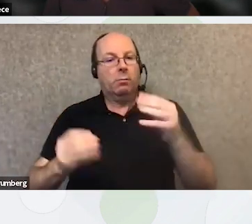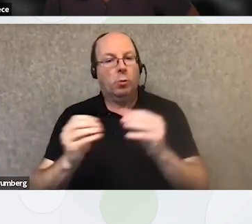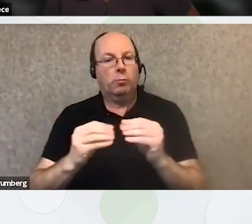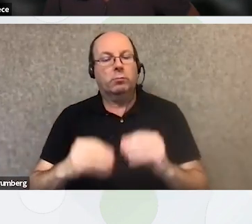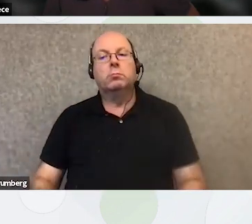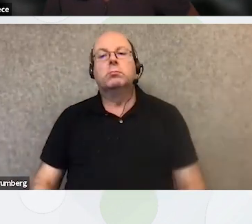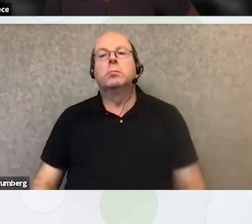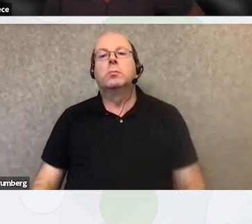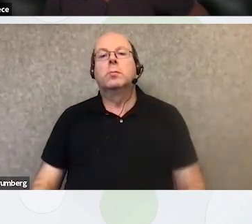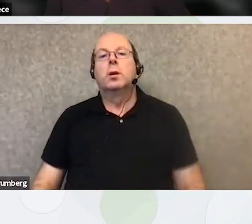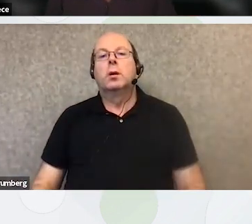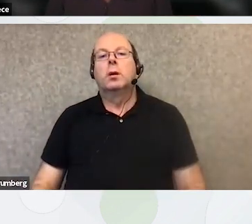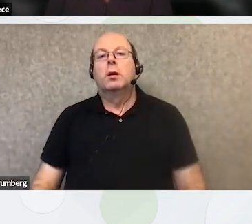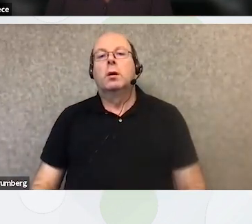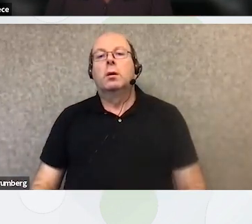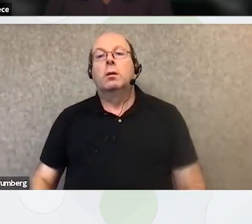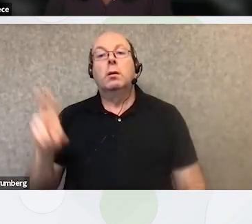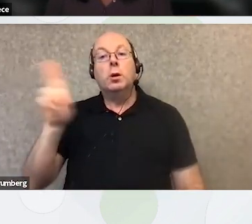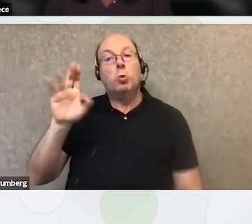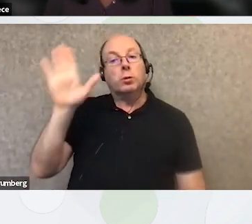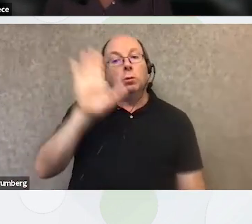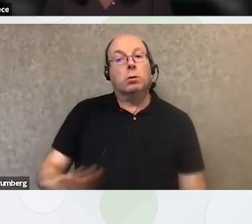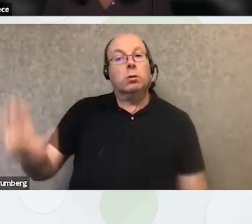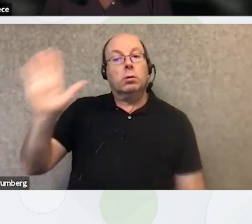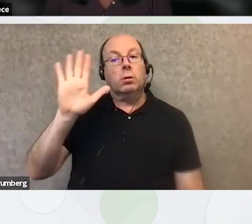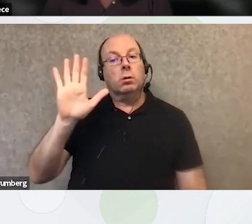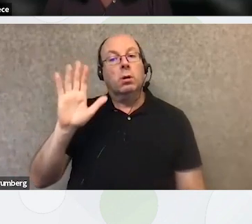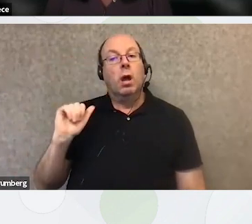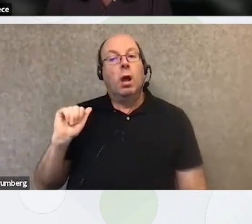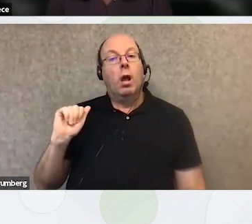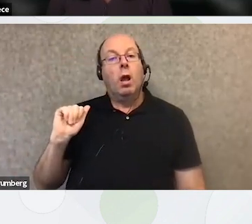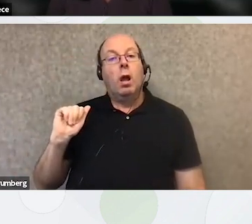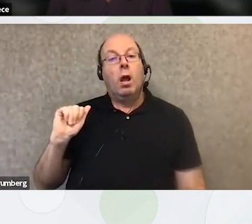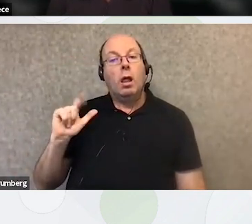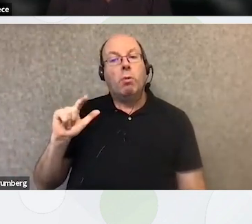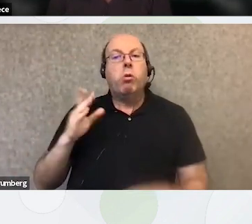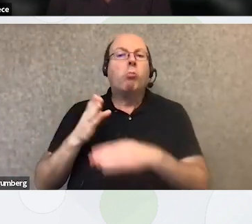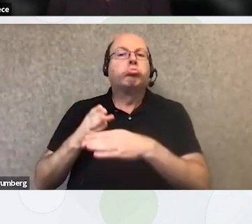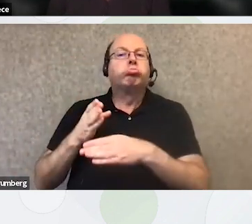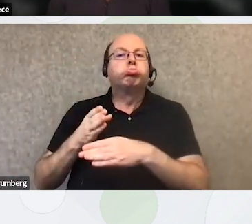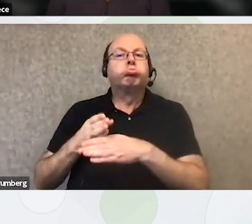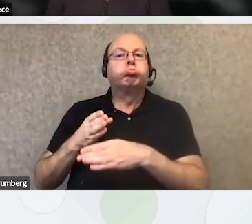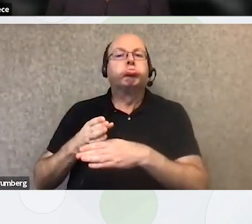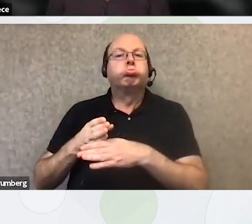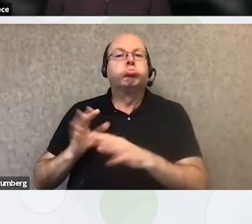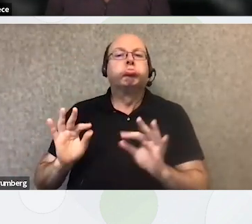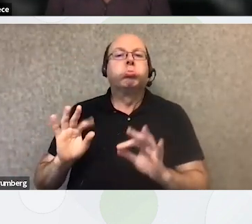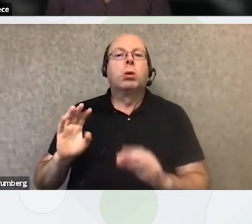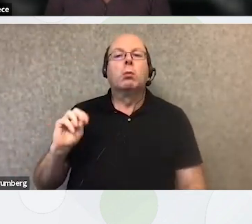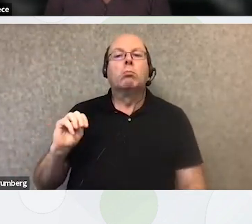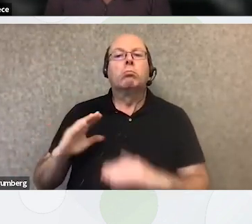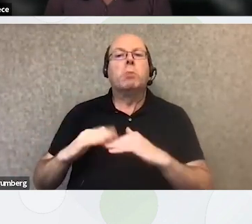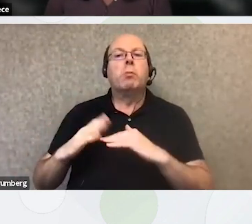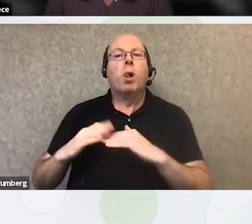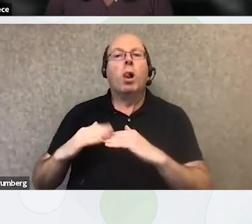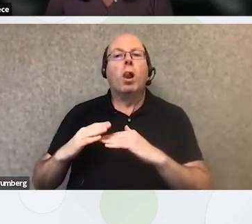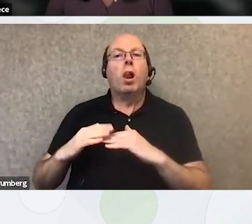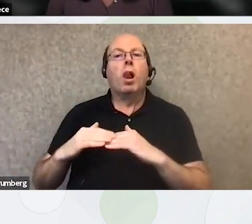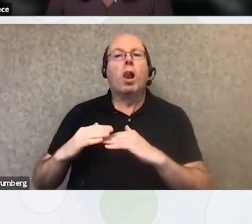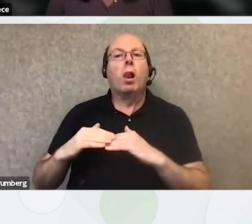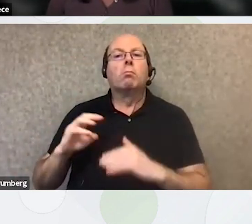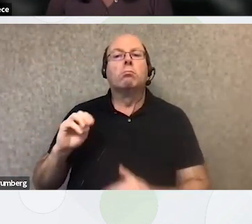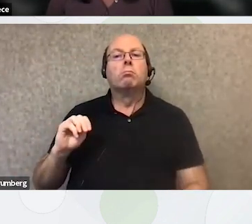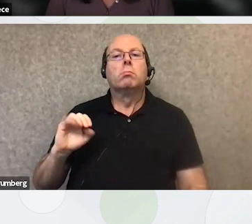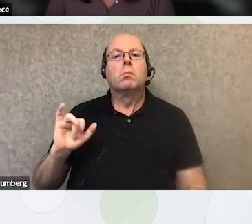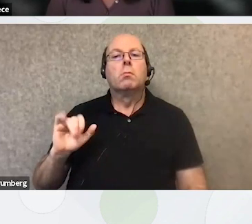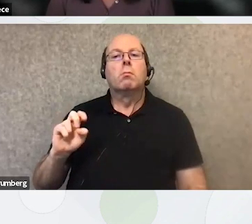In terms of the country as a whole, Alabama is in the minimal category at this point, but you can see where our